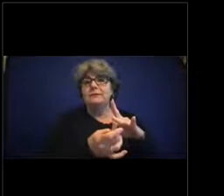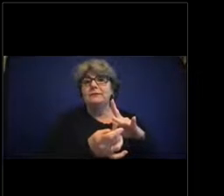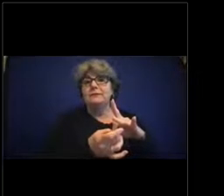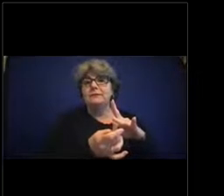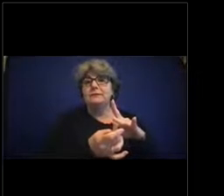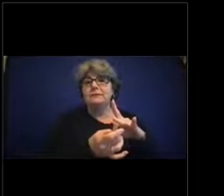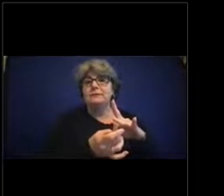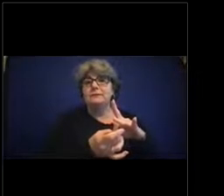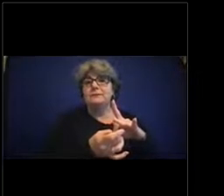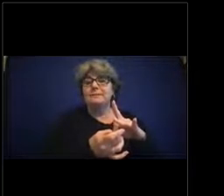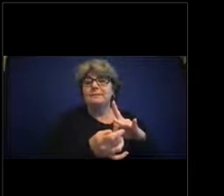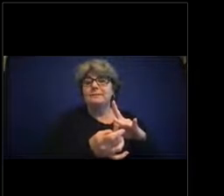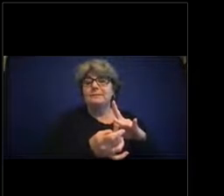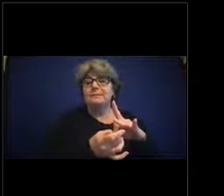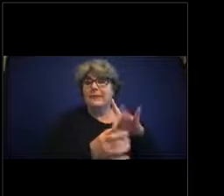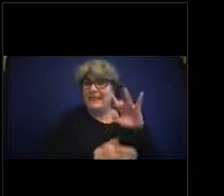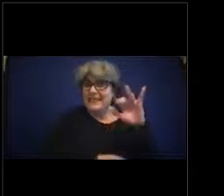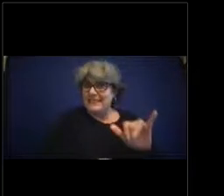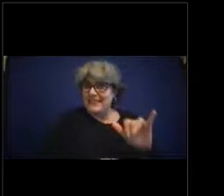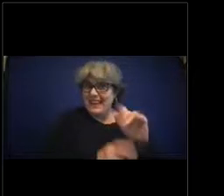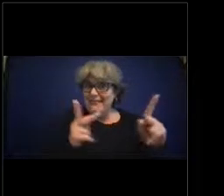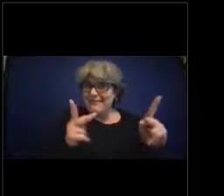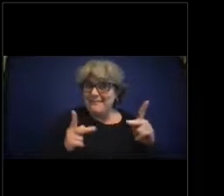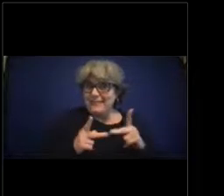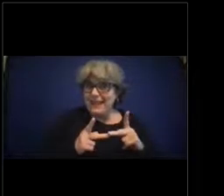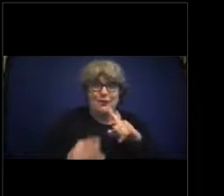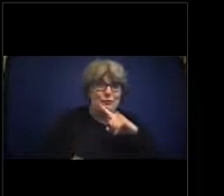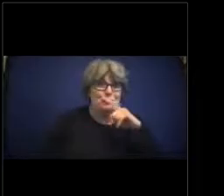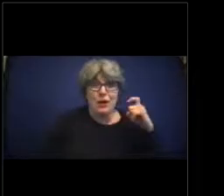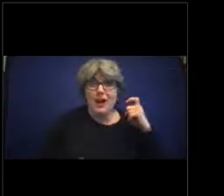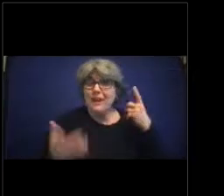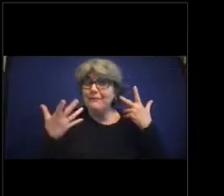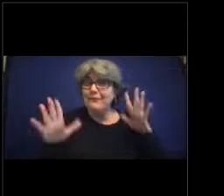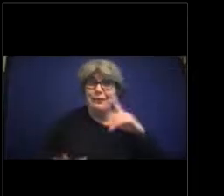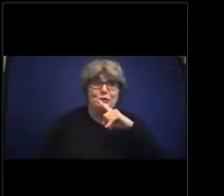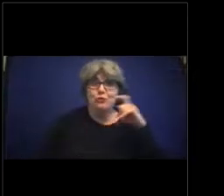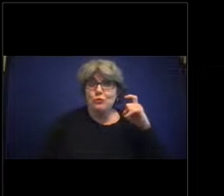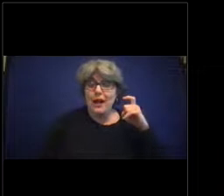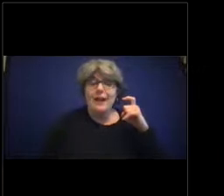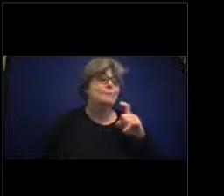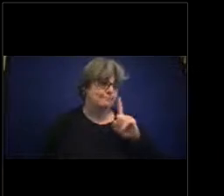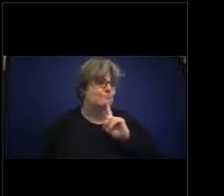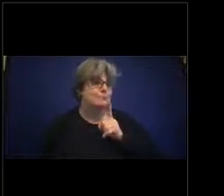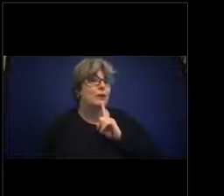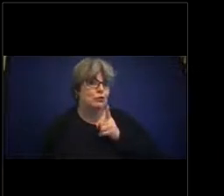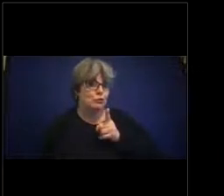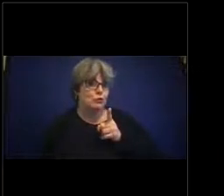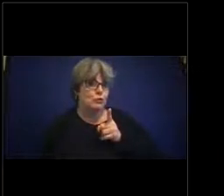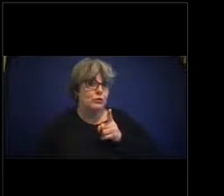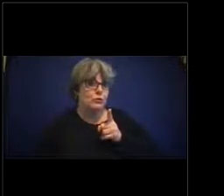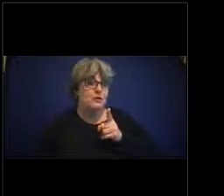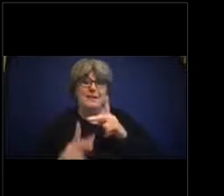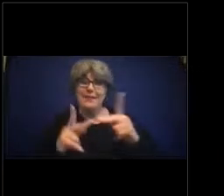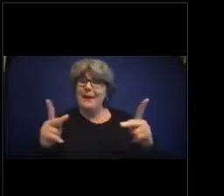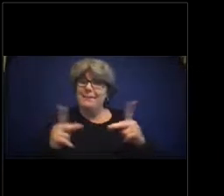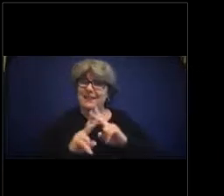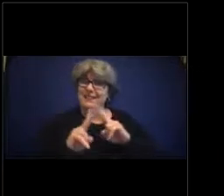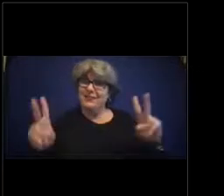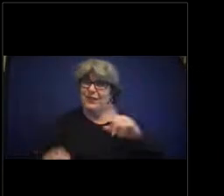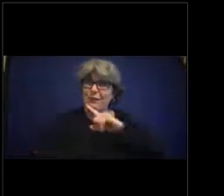made before about, isn't this place dry already? That's true. This is a very dry place.